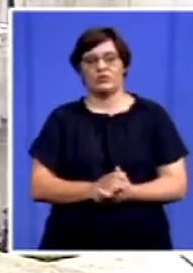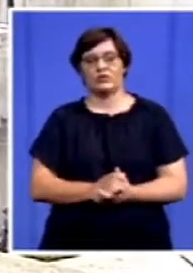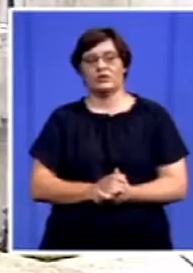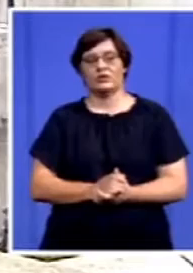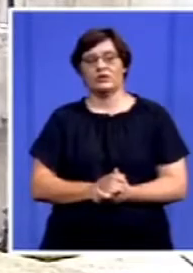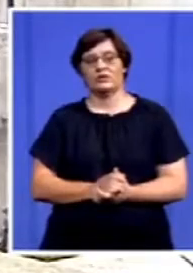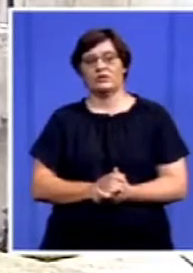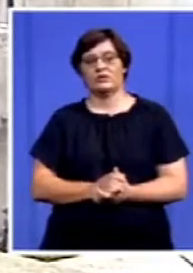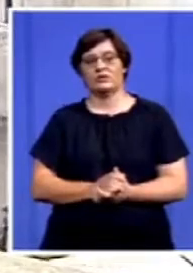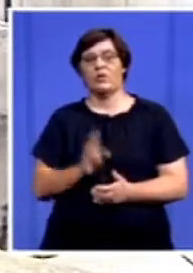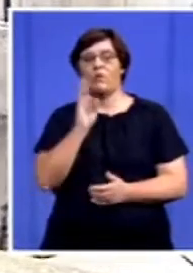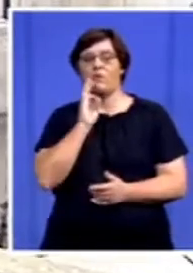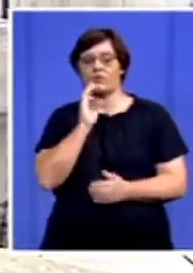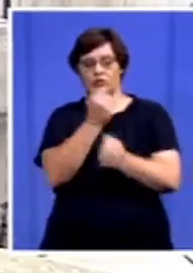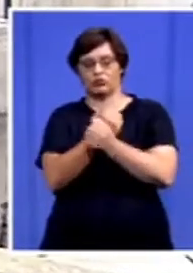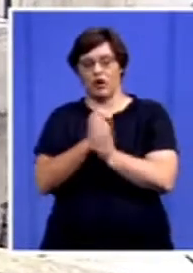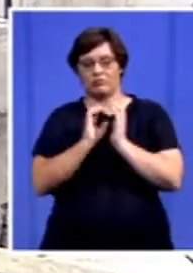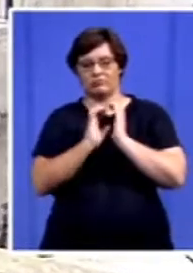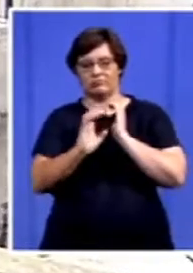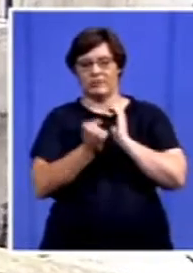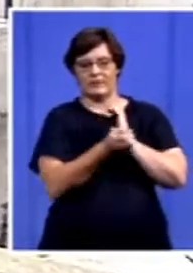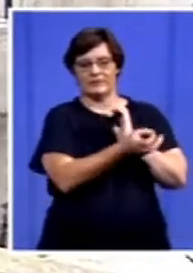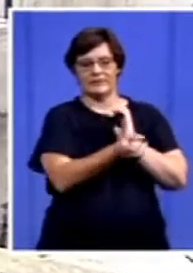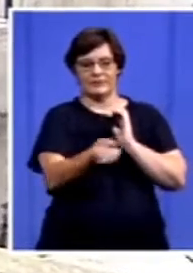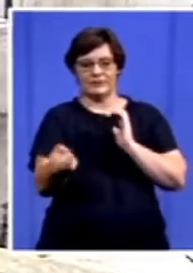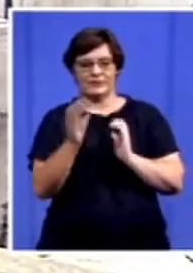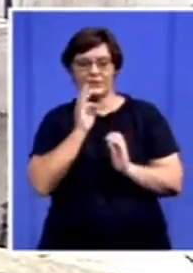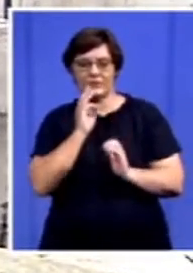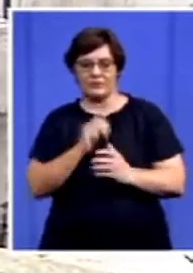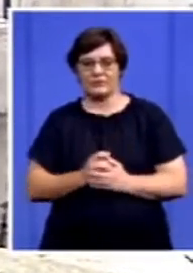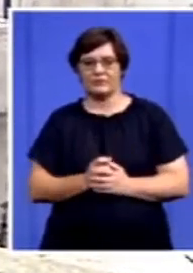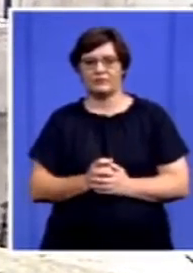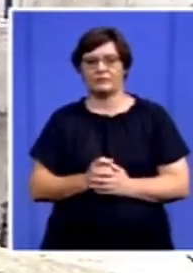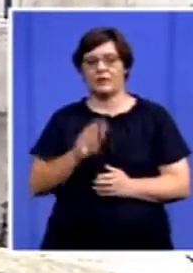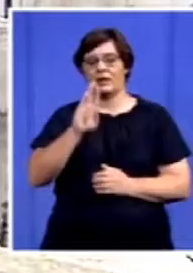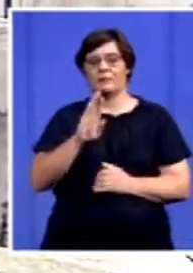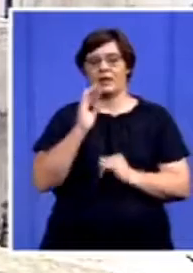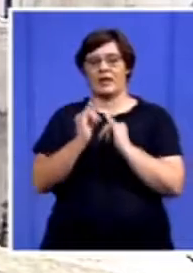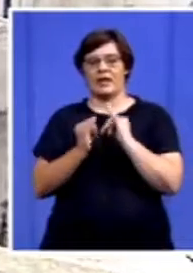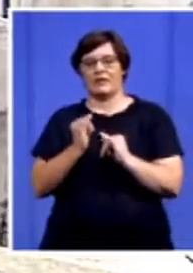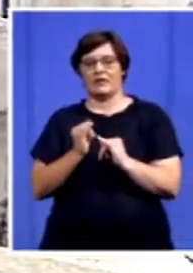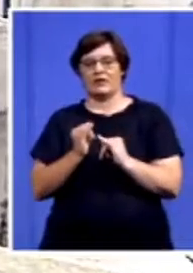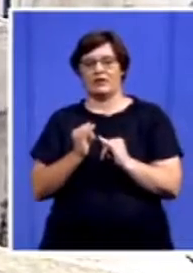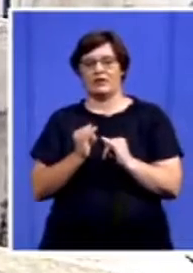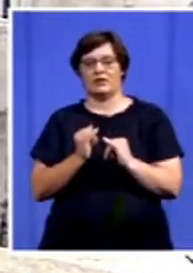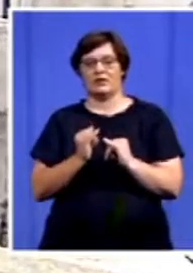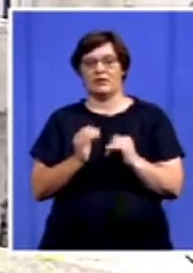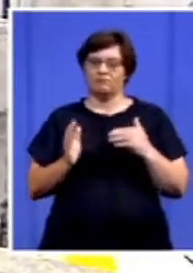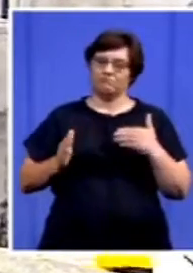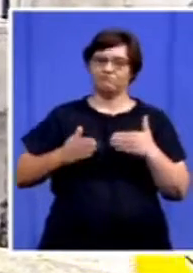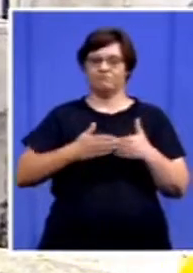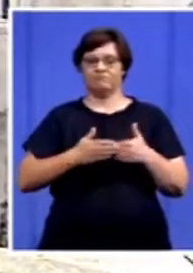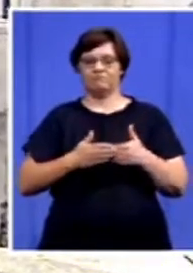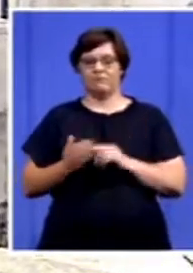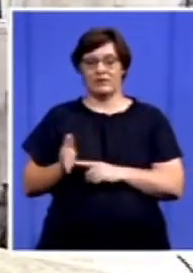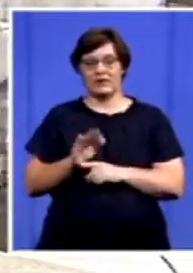to different areas. But here at the B11 shut down site, this is just about one of the sites that